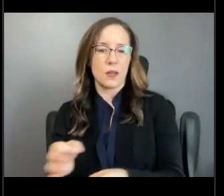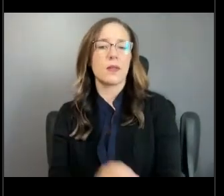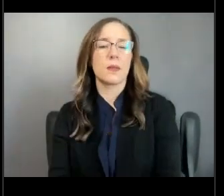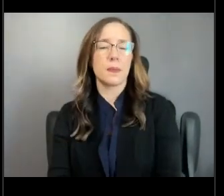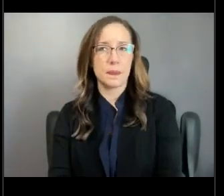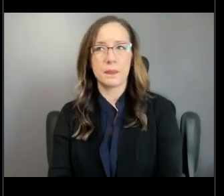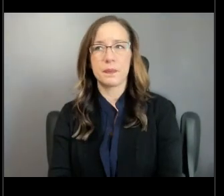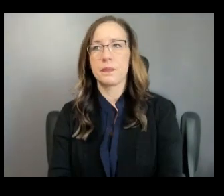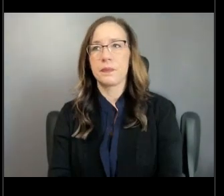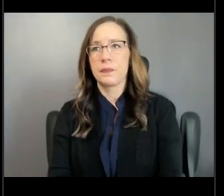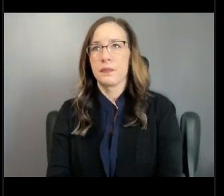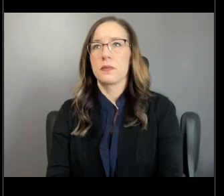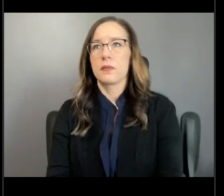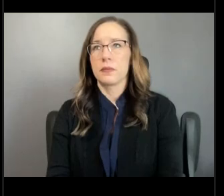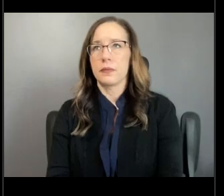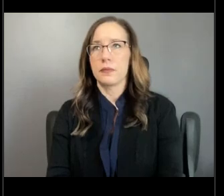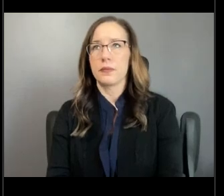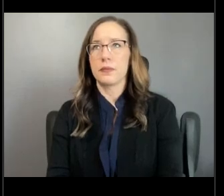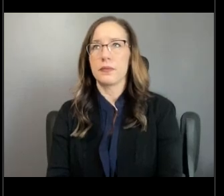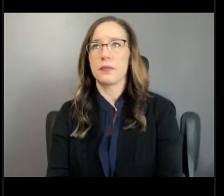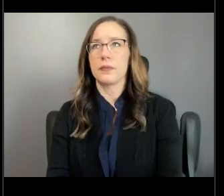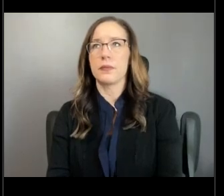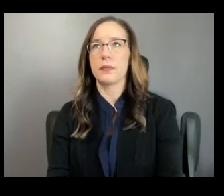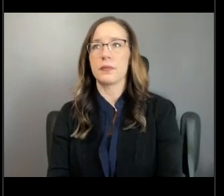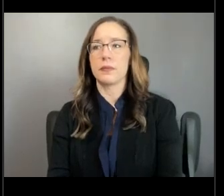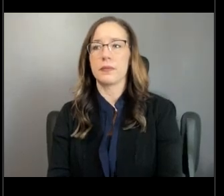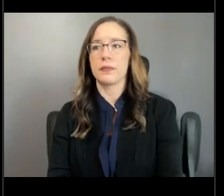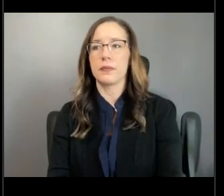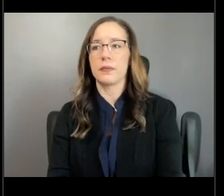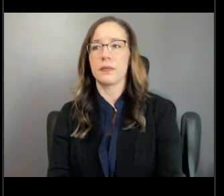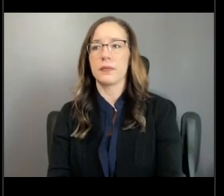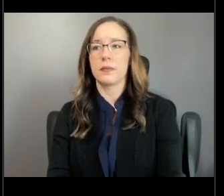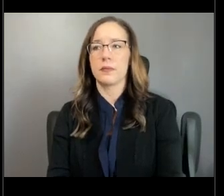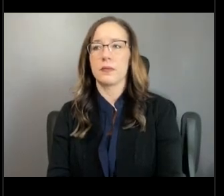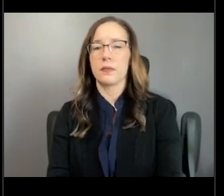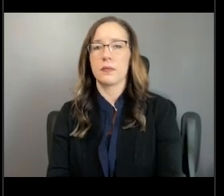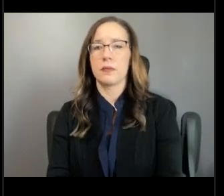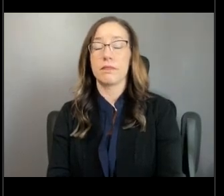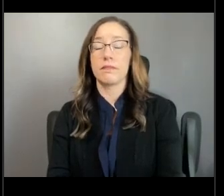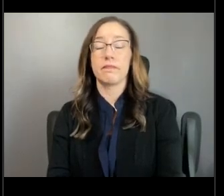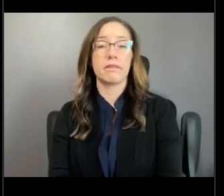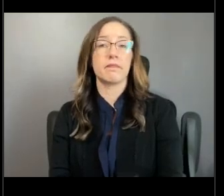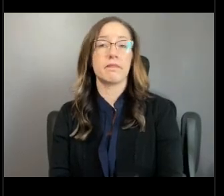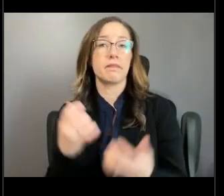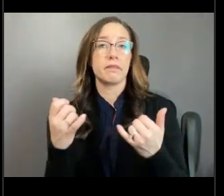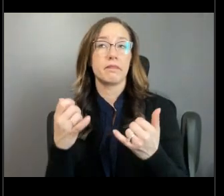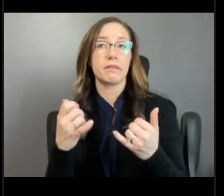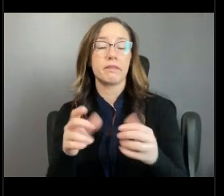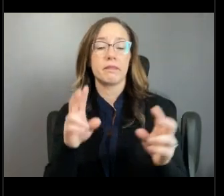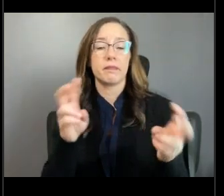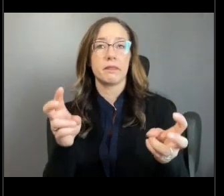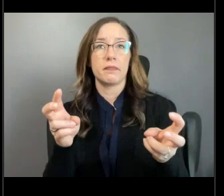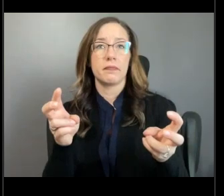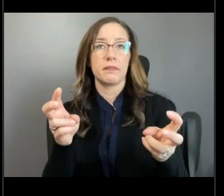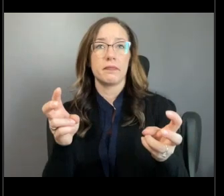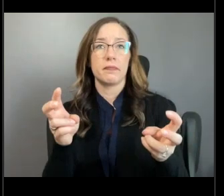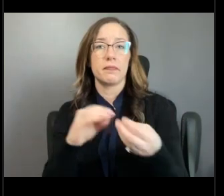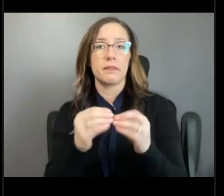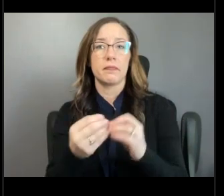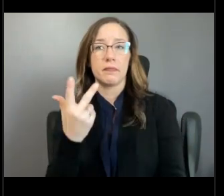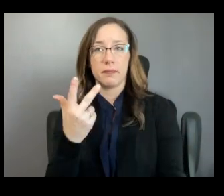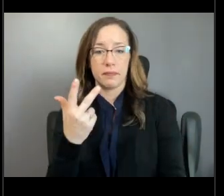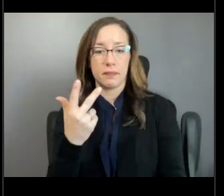to guide design and construction decisions. And that brings us now to topic